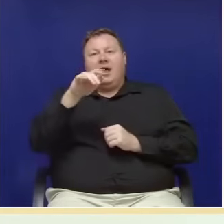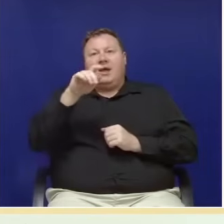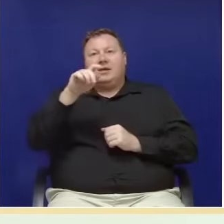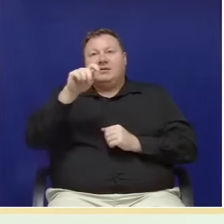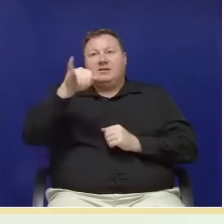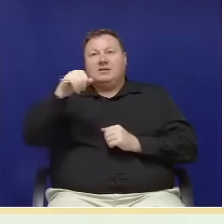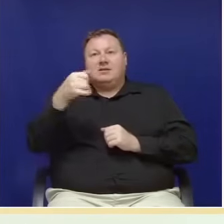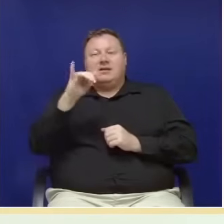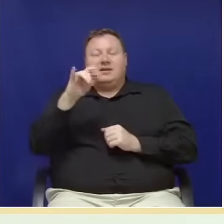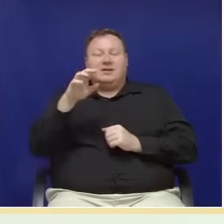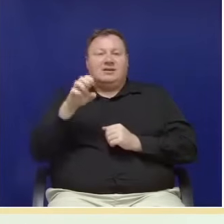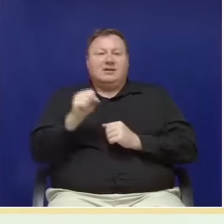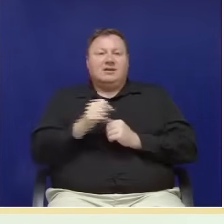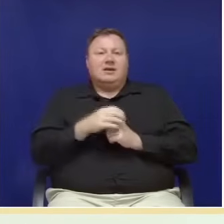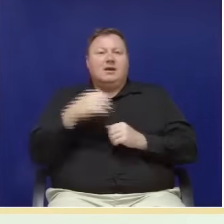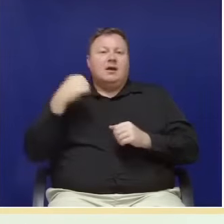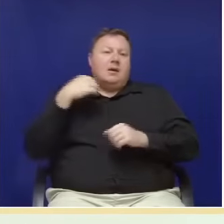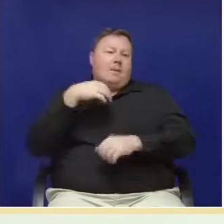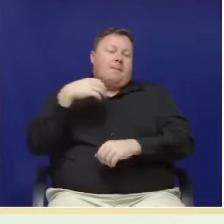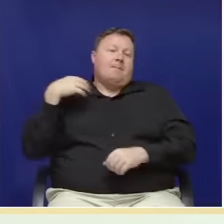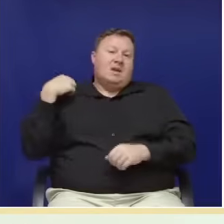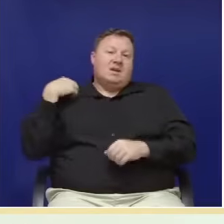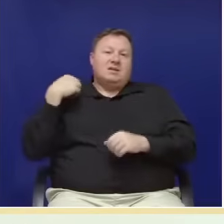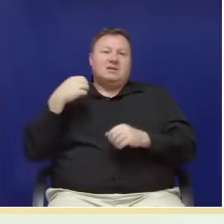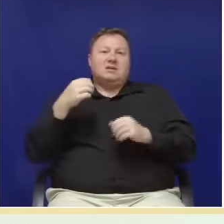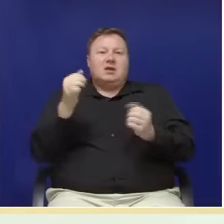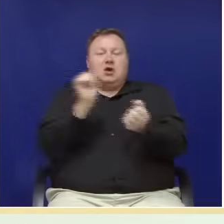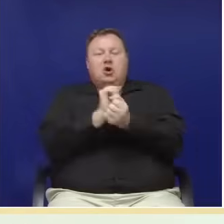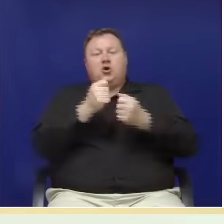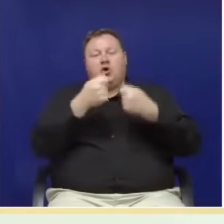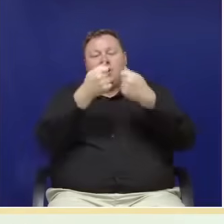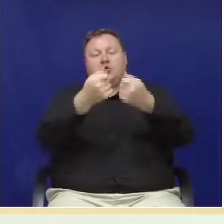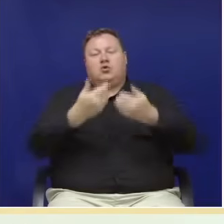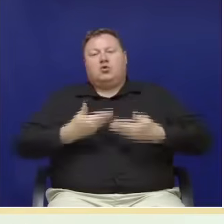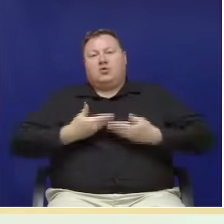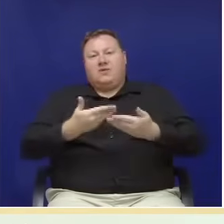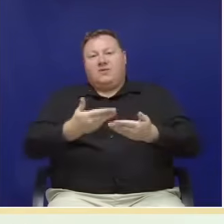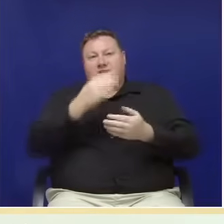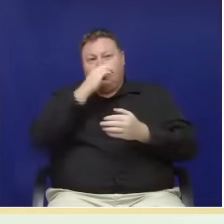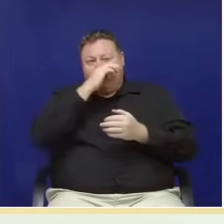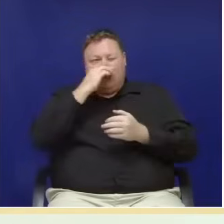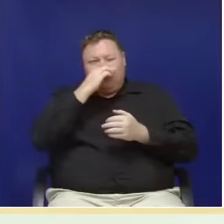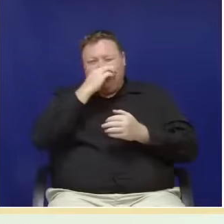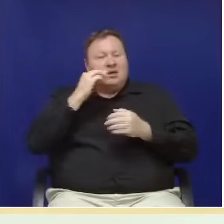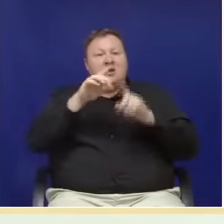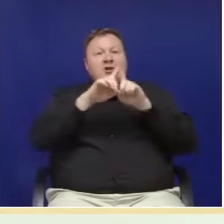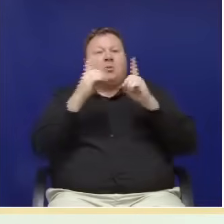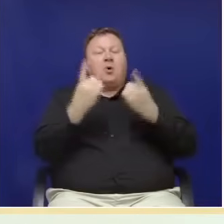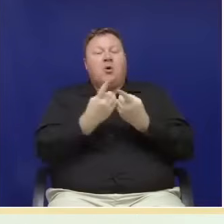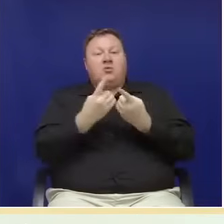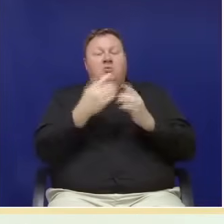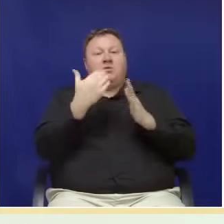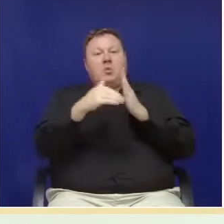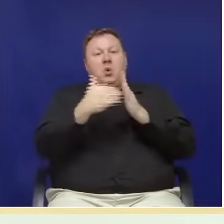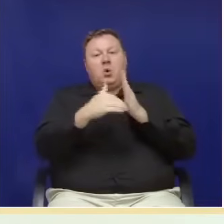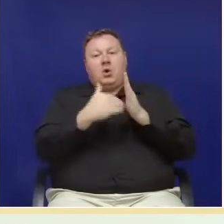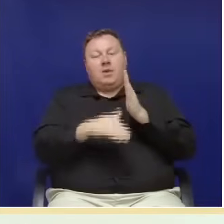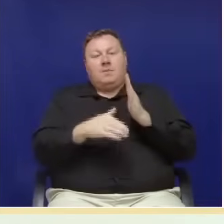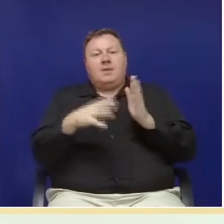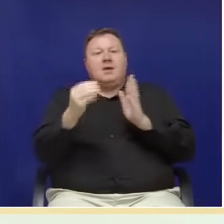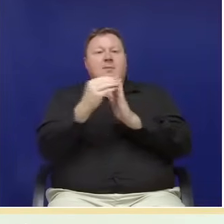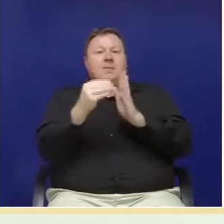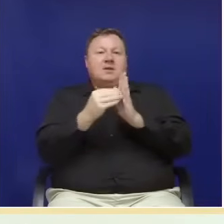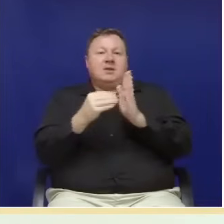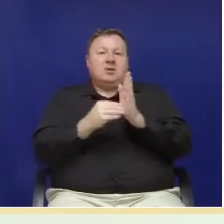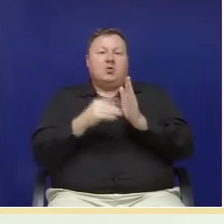Services. The question is with reference to his department's learnership program and its implementation,